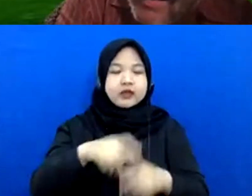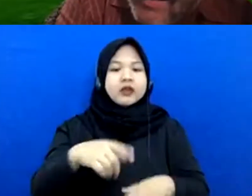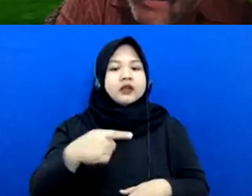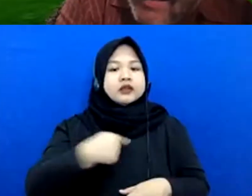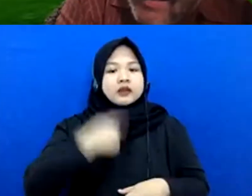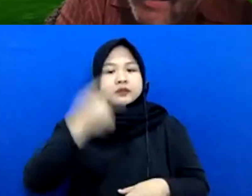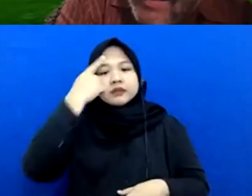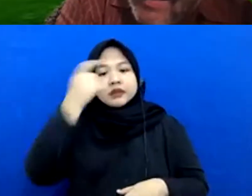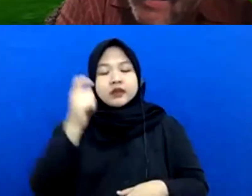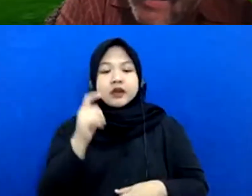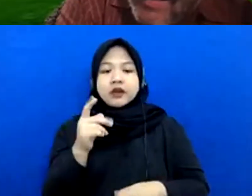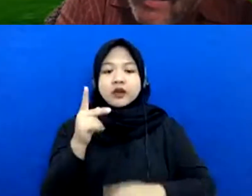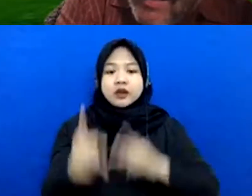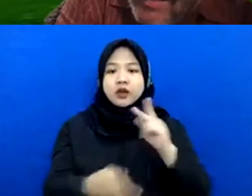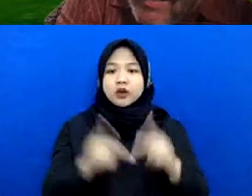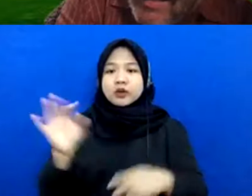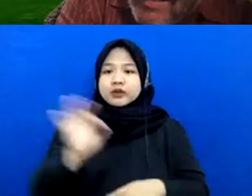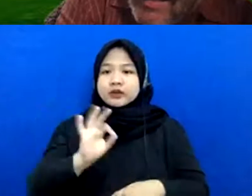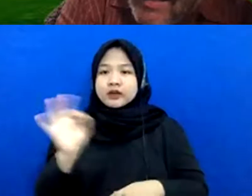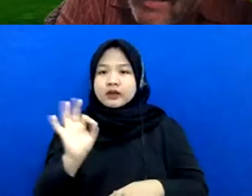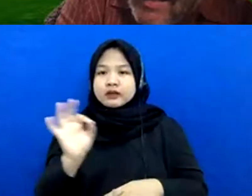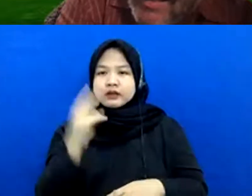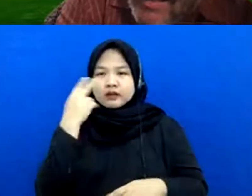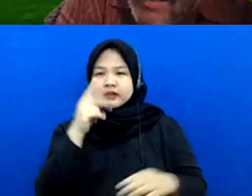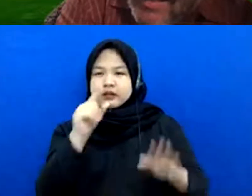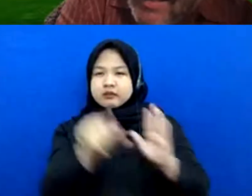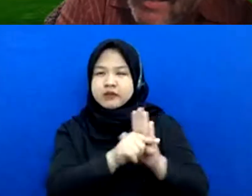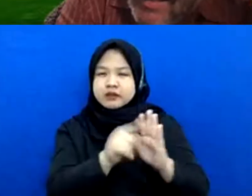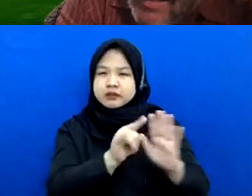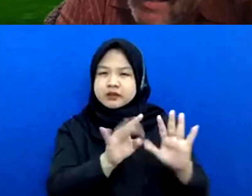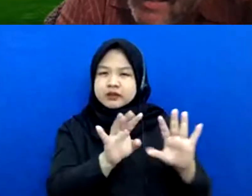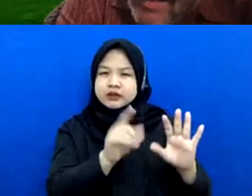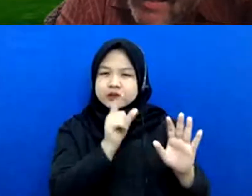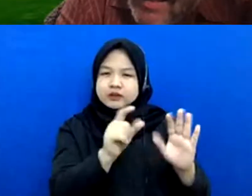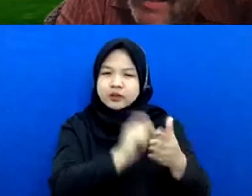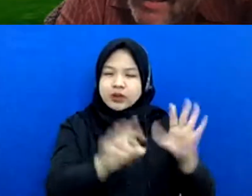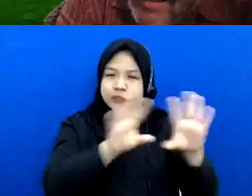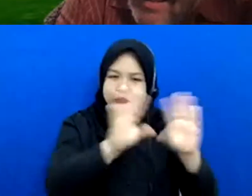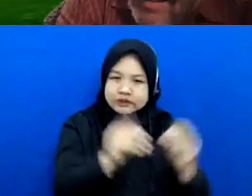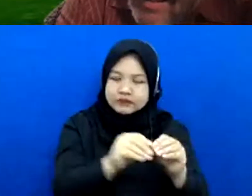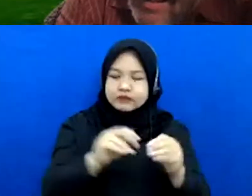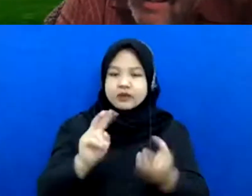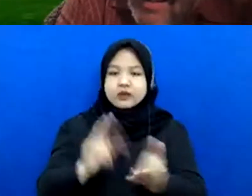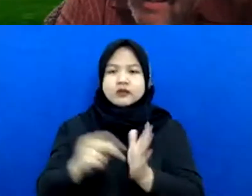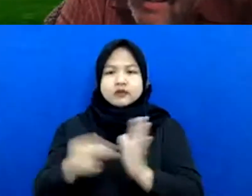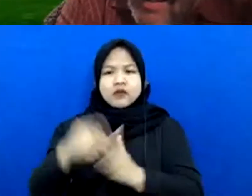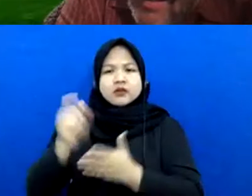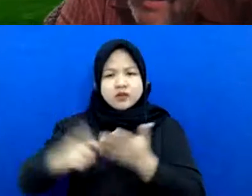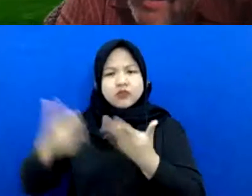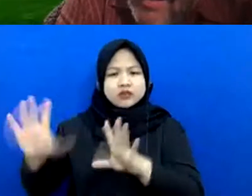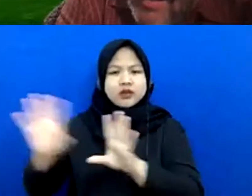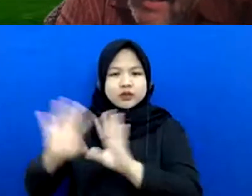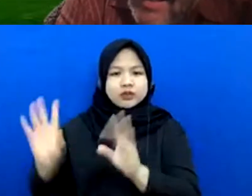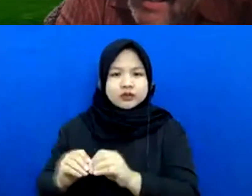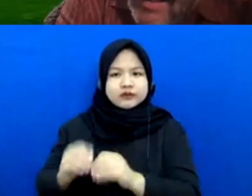without a label as an inclusive school, my school is inclusive